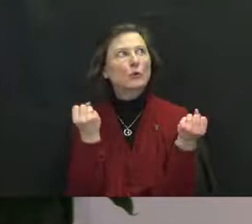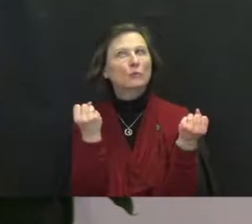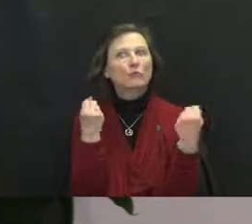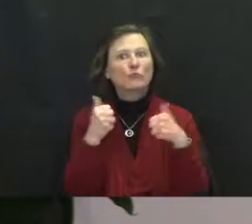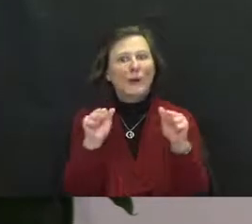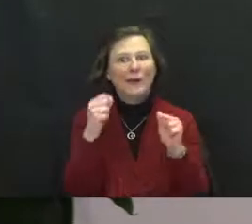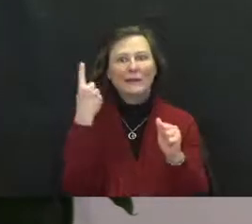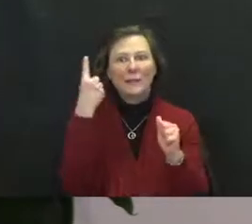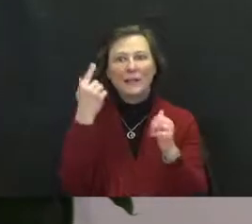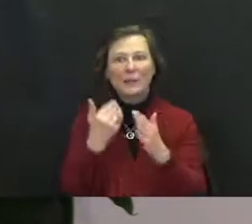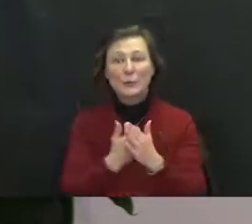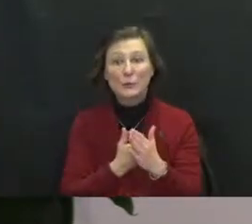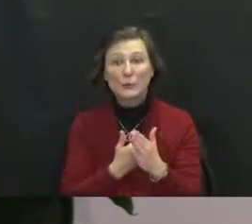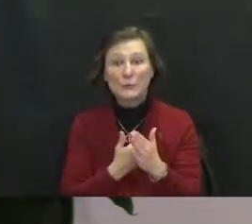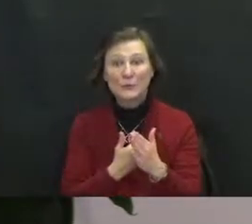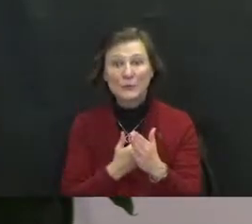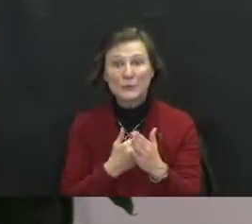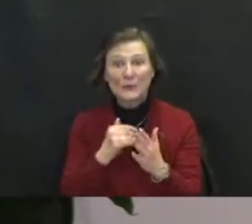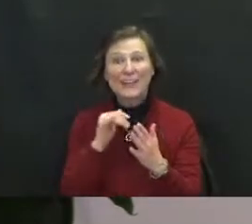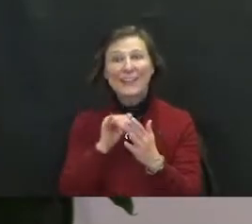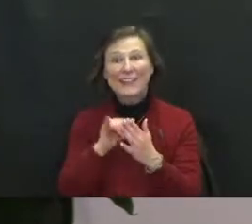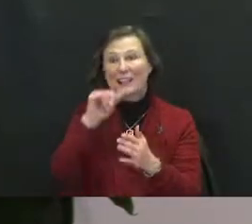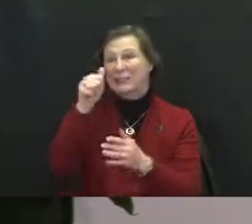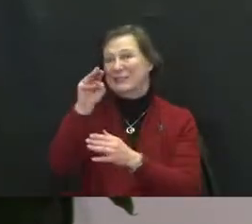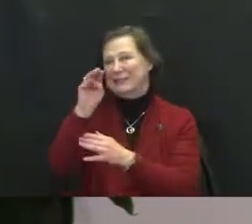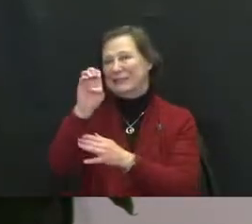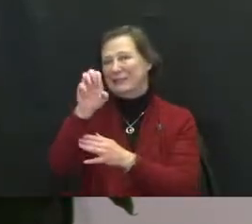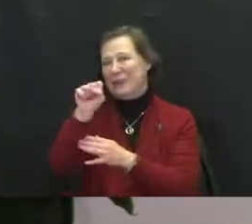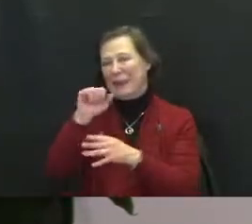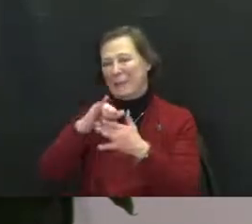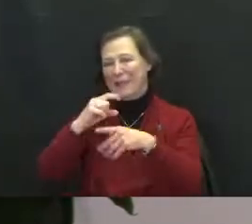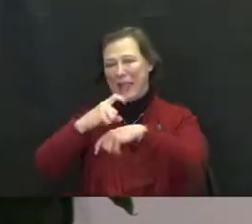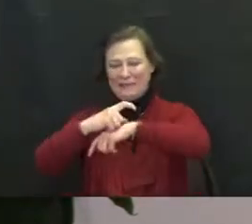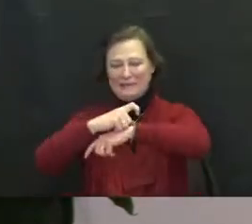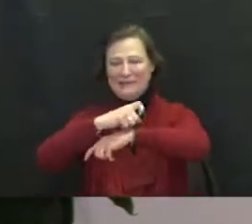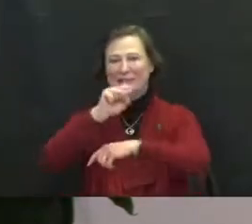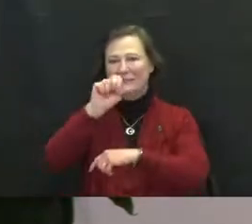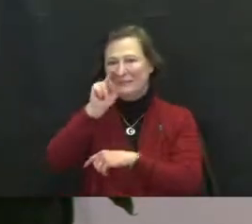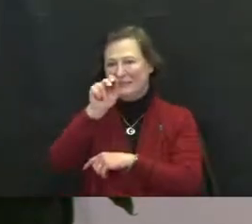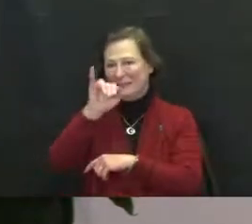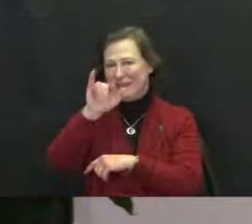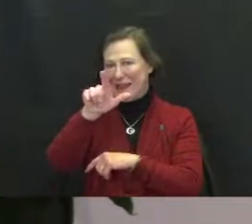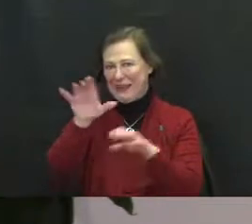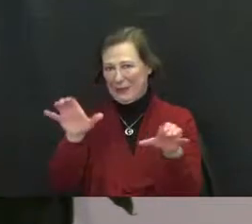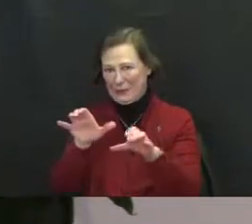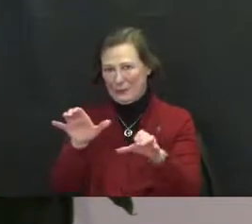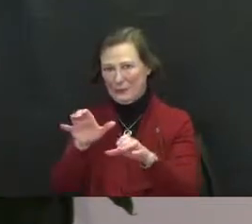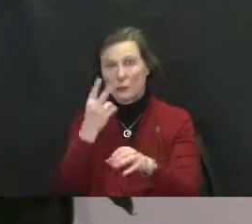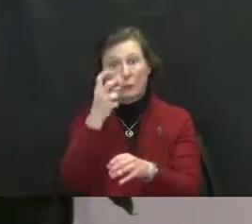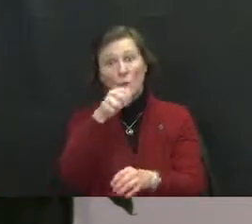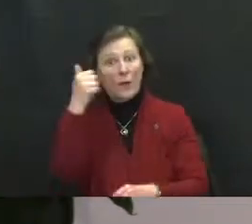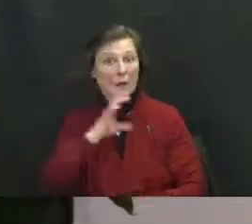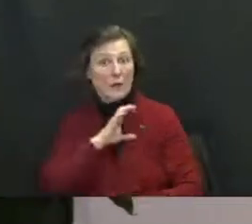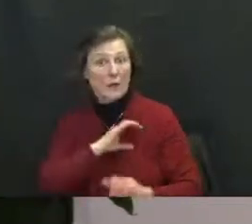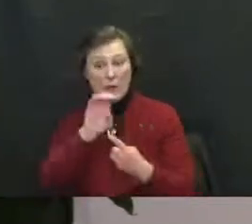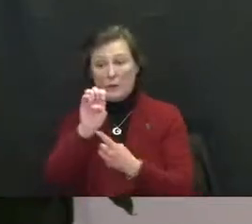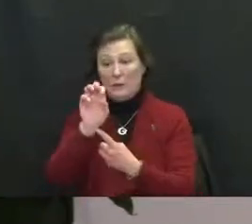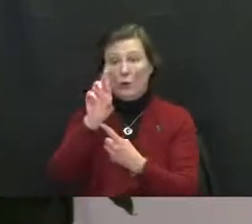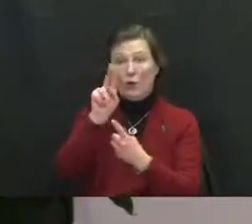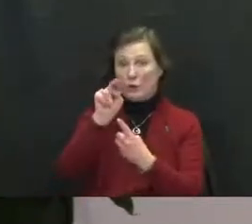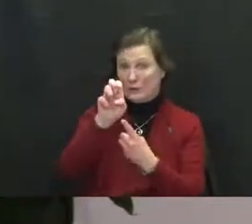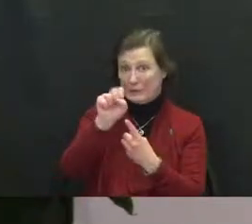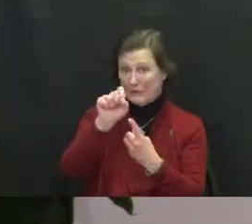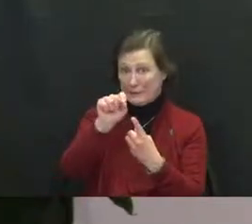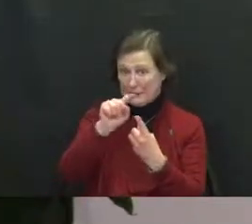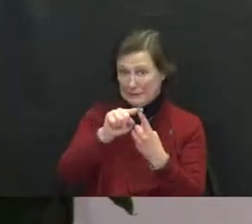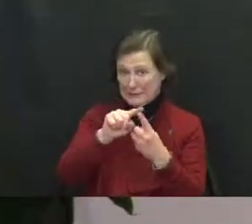new. That is what James the snail did. Two other characters from the poem, Ernest, a